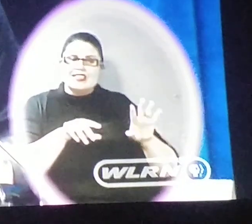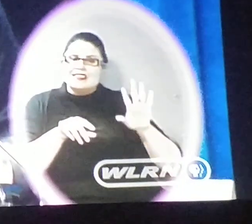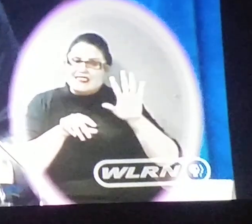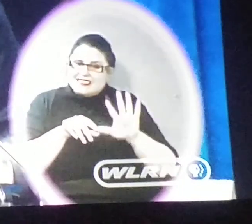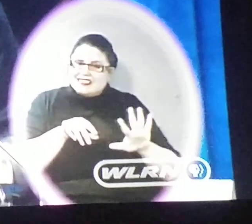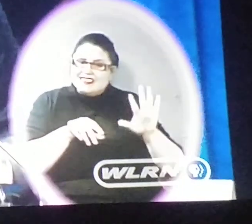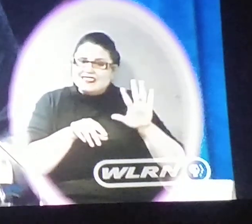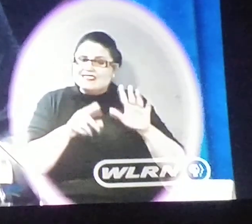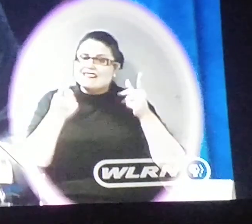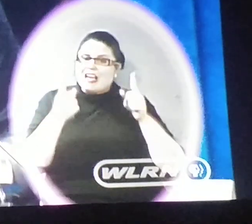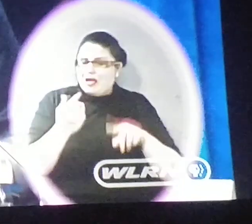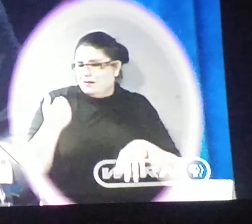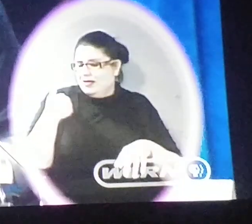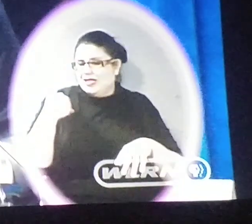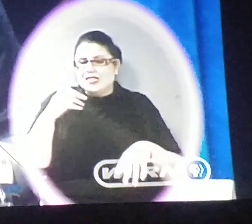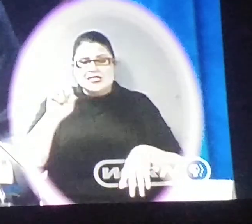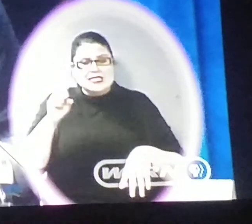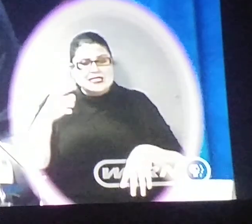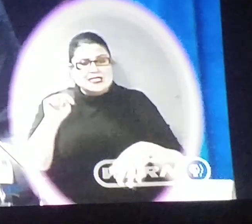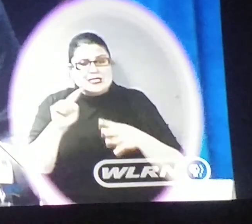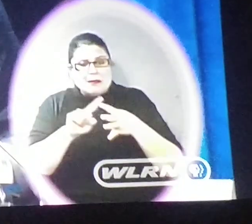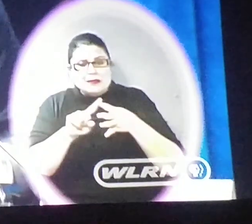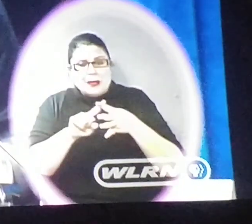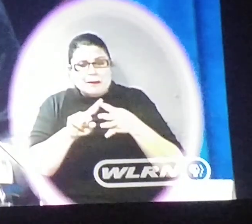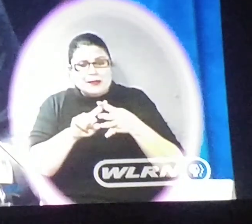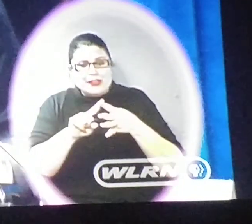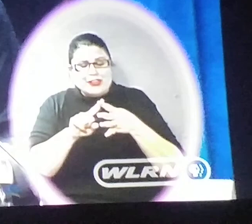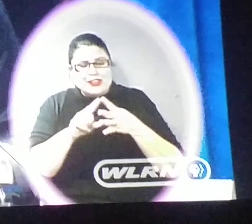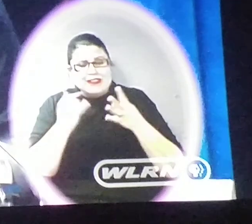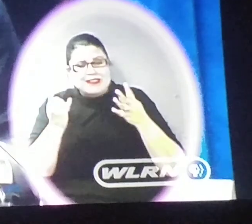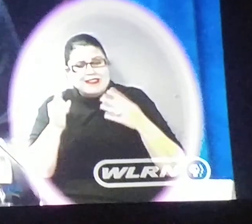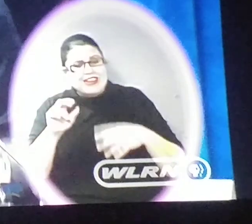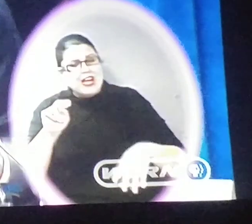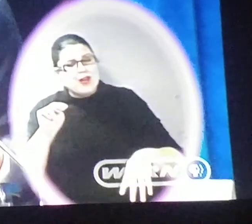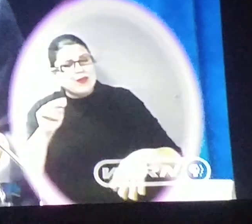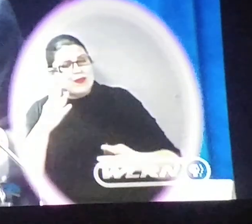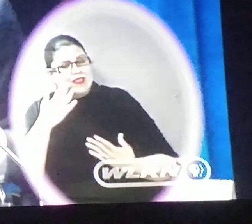early September. We're right up against Thanksgiving.